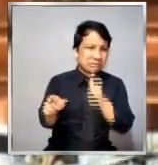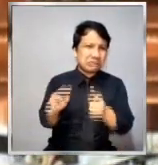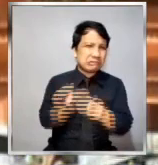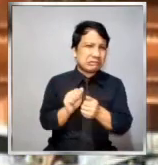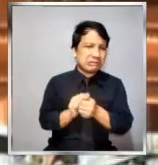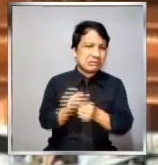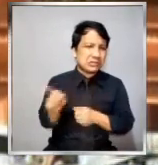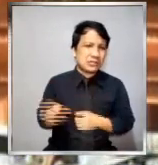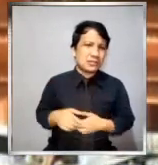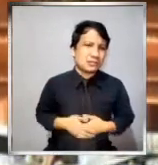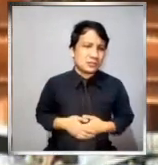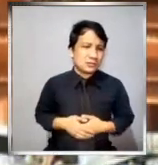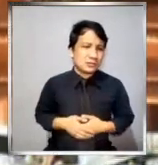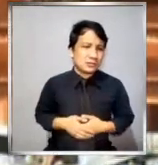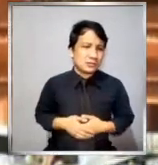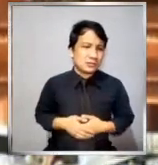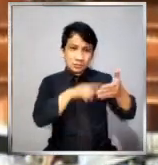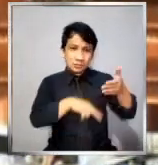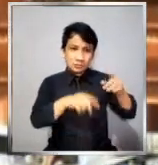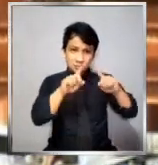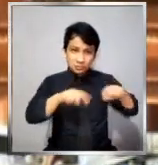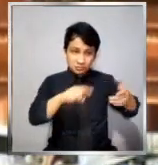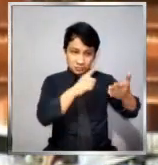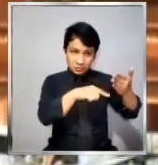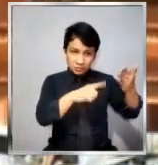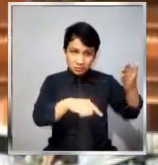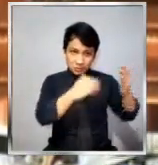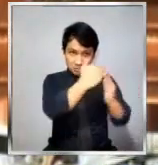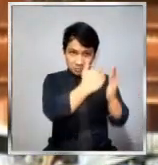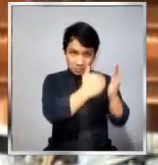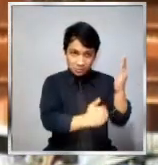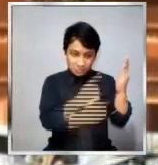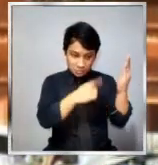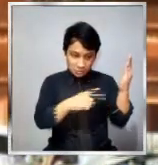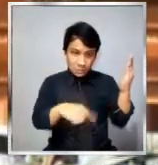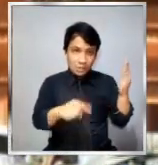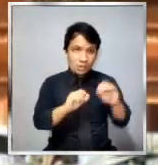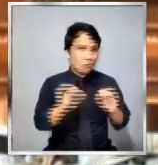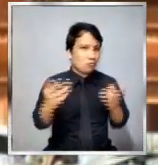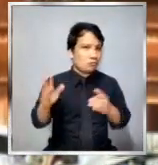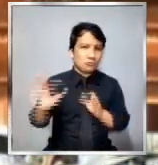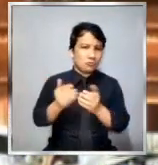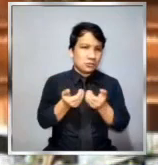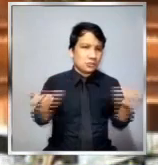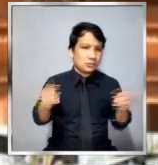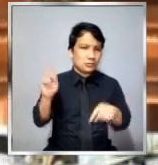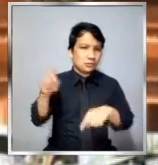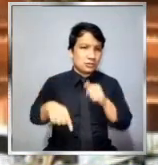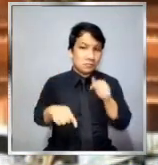Tinignan namin yung papel. Unless there's a specific finding sa batas,